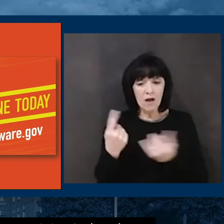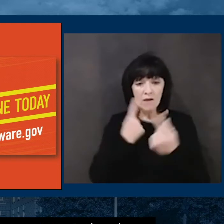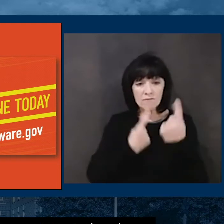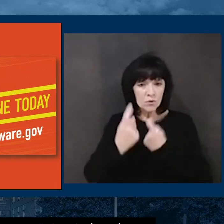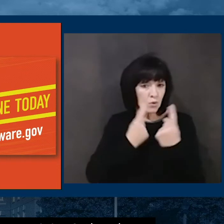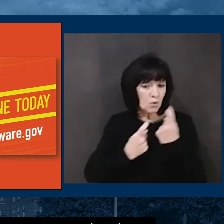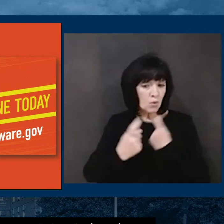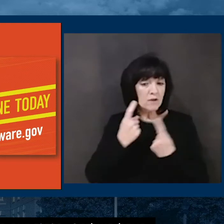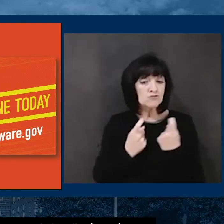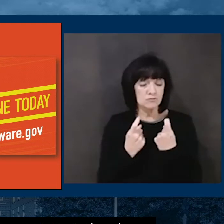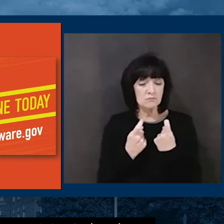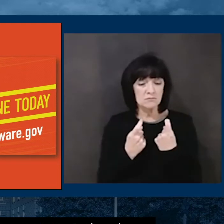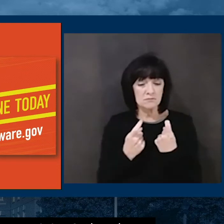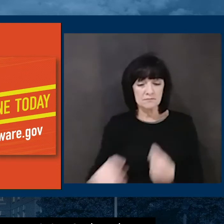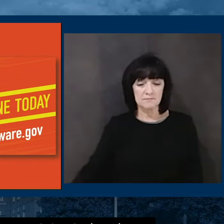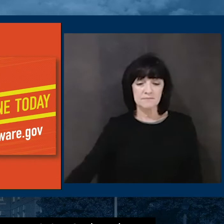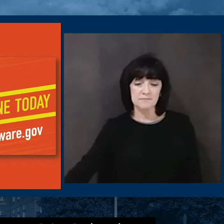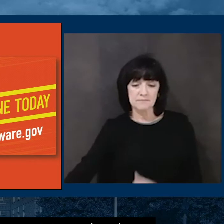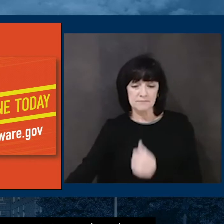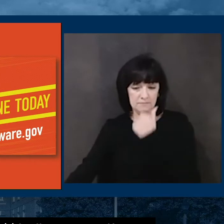some pre-submitted questions as well.